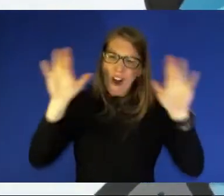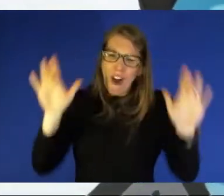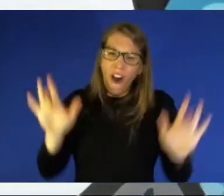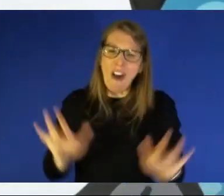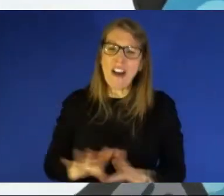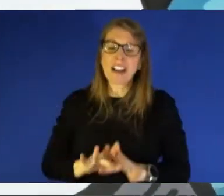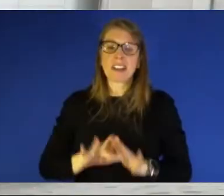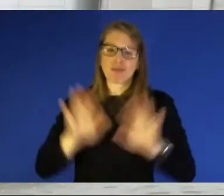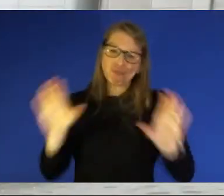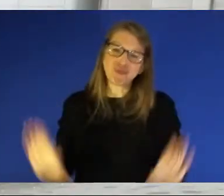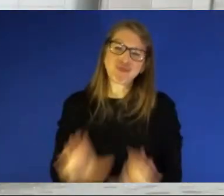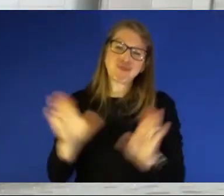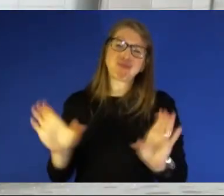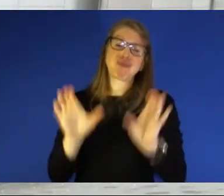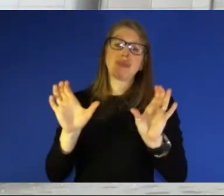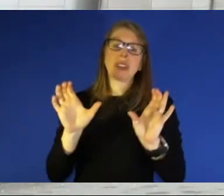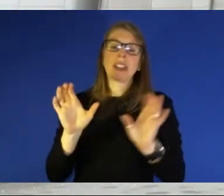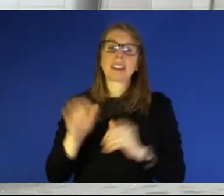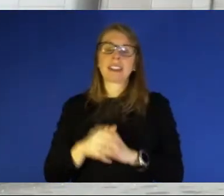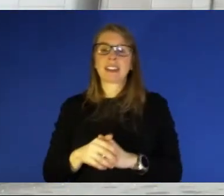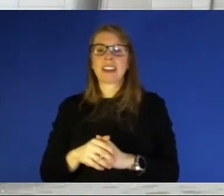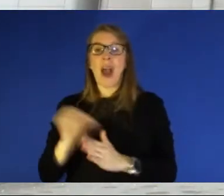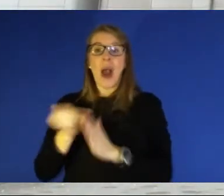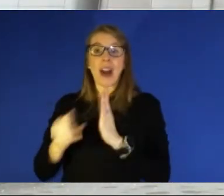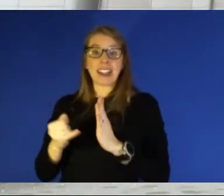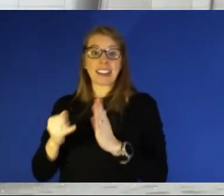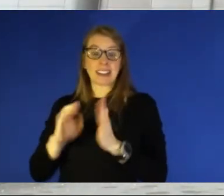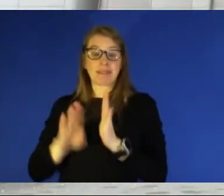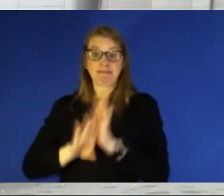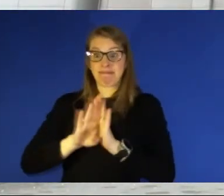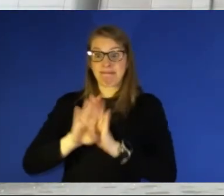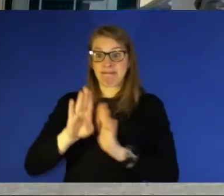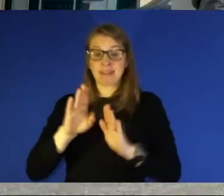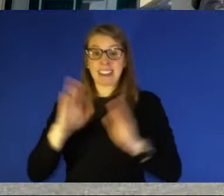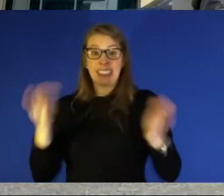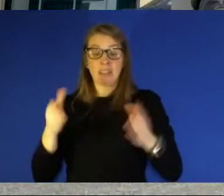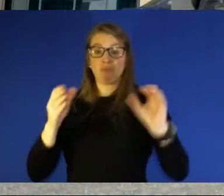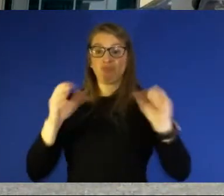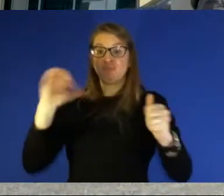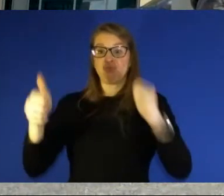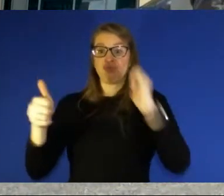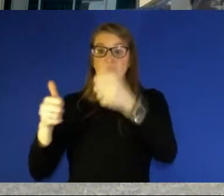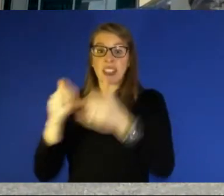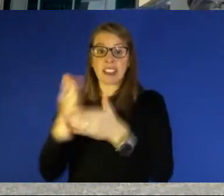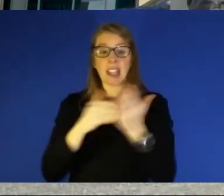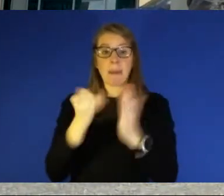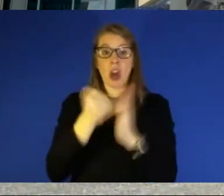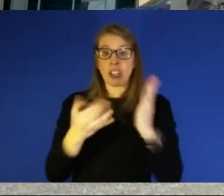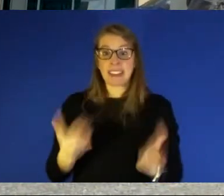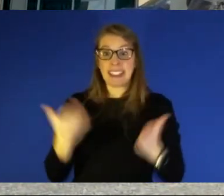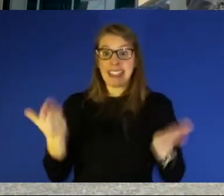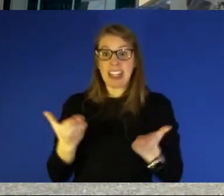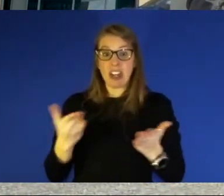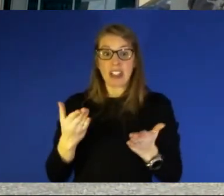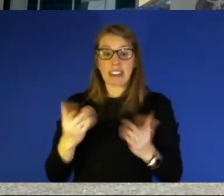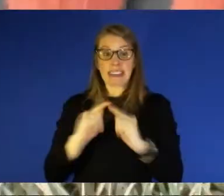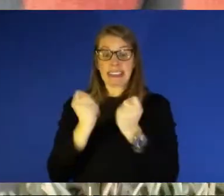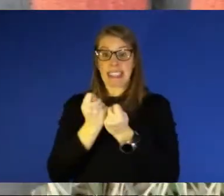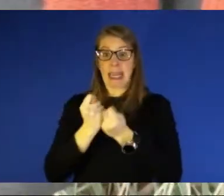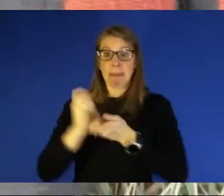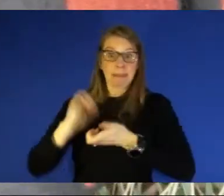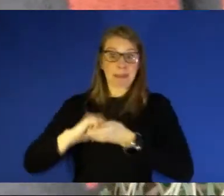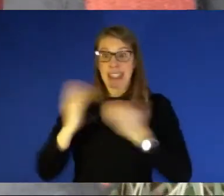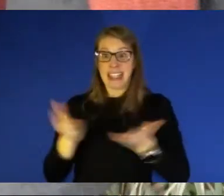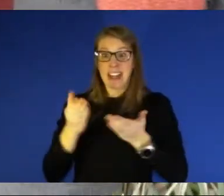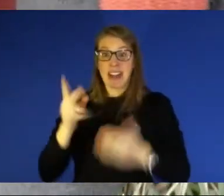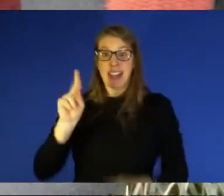artists across the Metro are on display across the community. Some of those artists are even our teammates here at the University of Kansas Health System. The